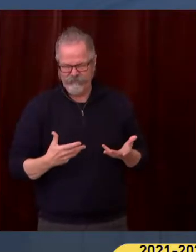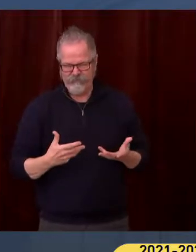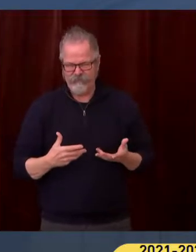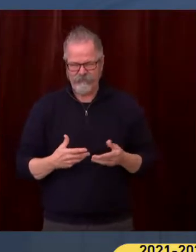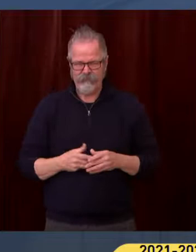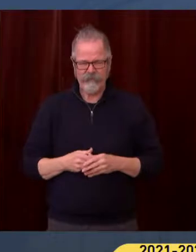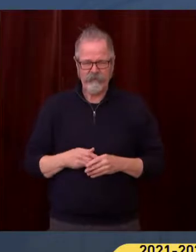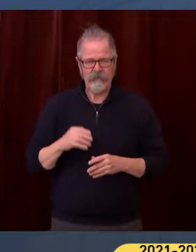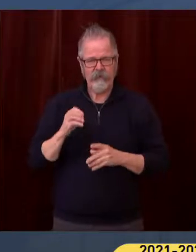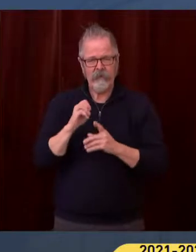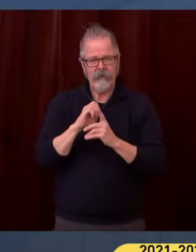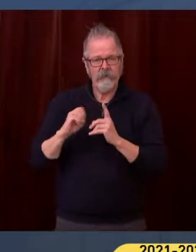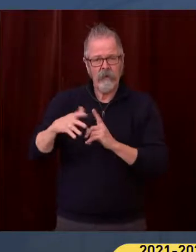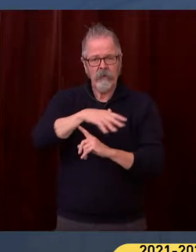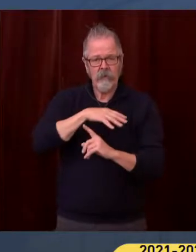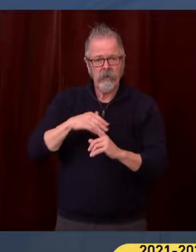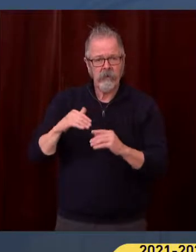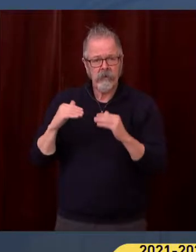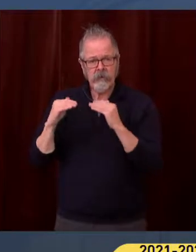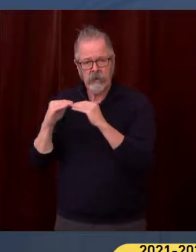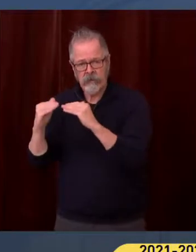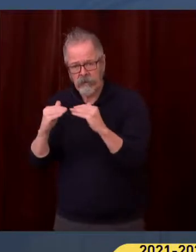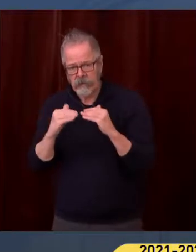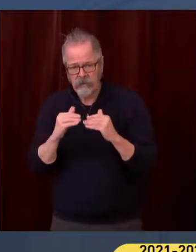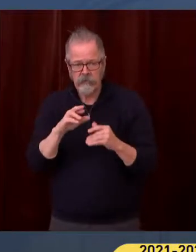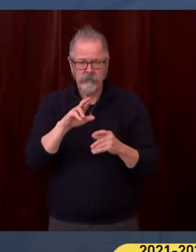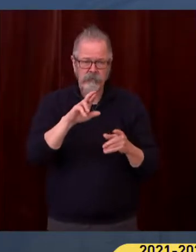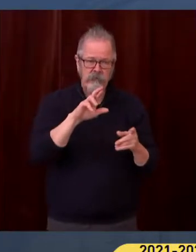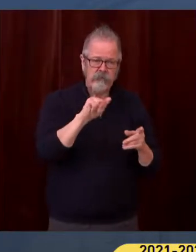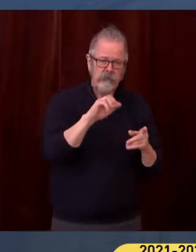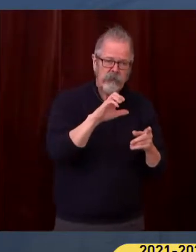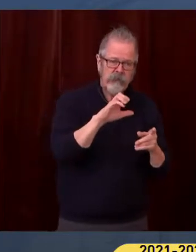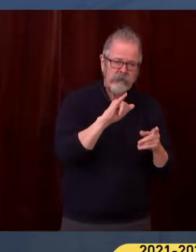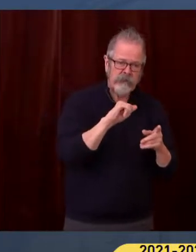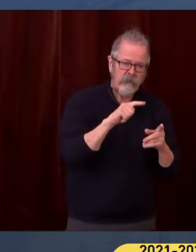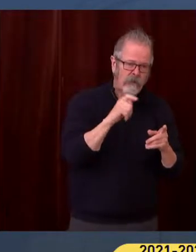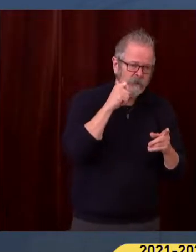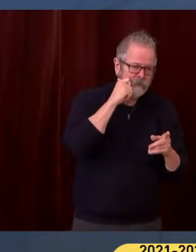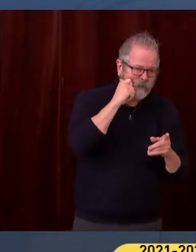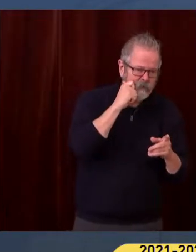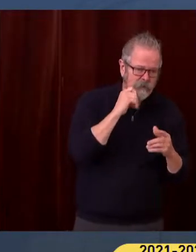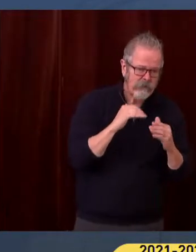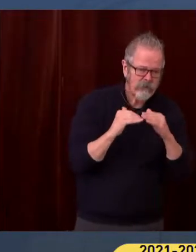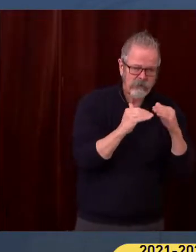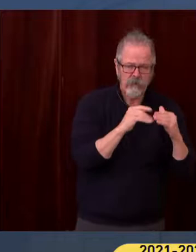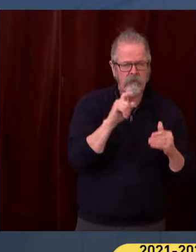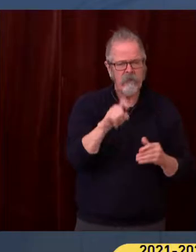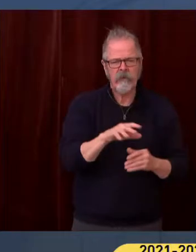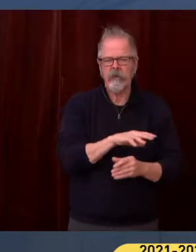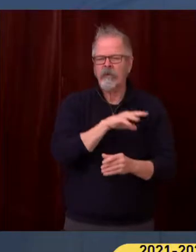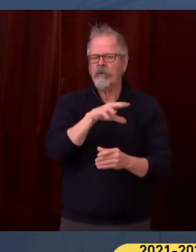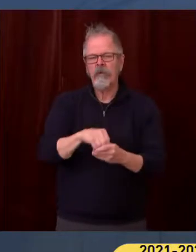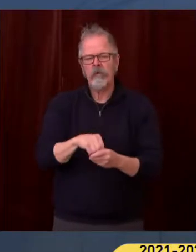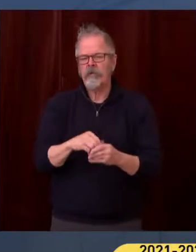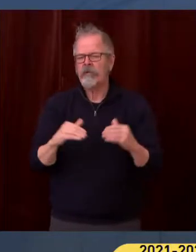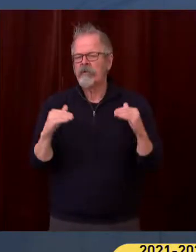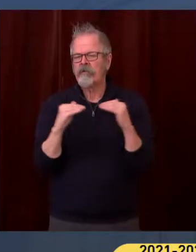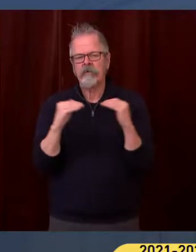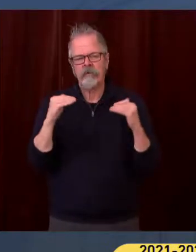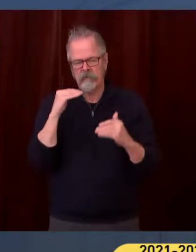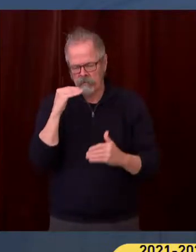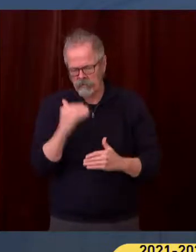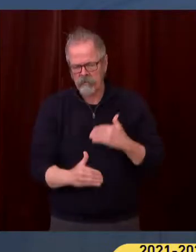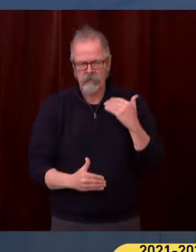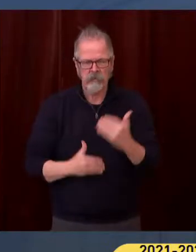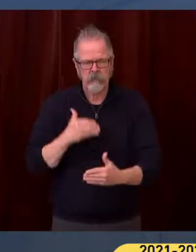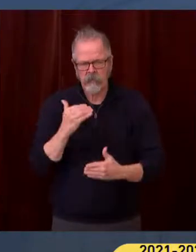we achieve our climate goals and make them last and make them persistent and allow our youth and our next